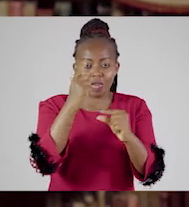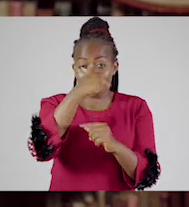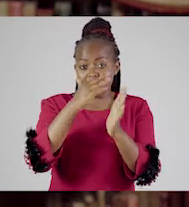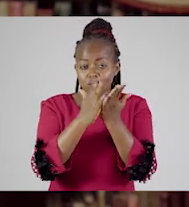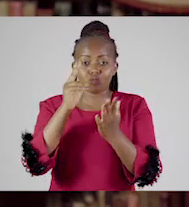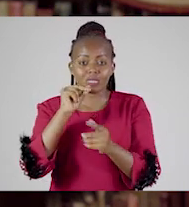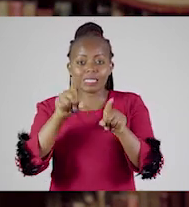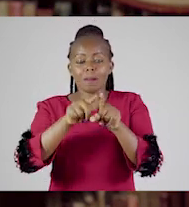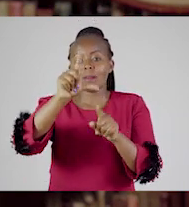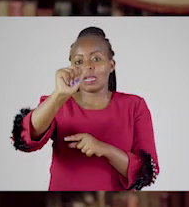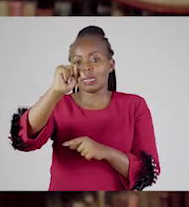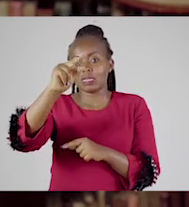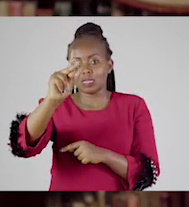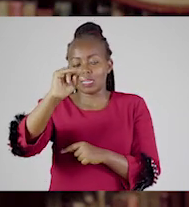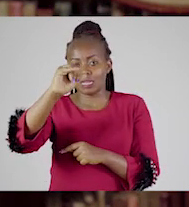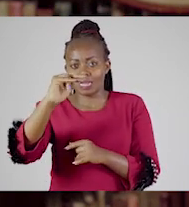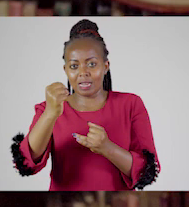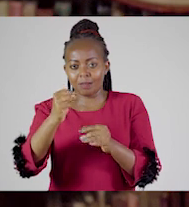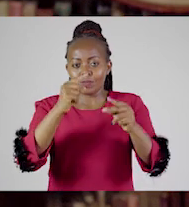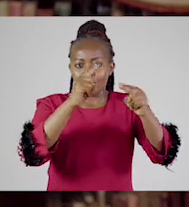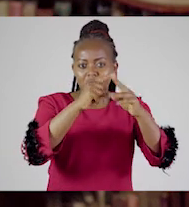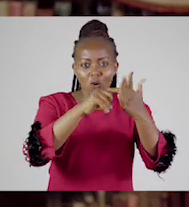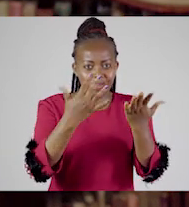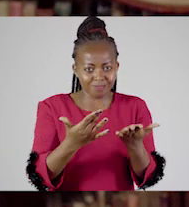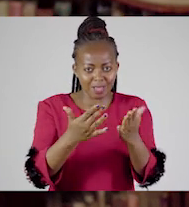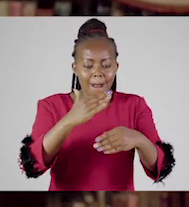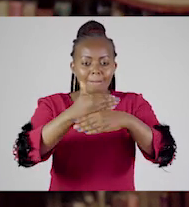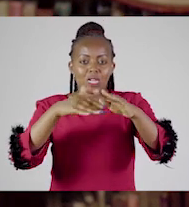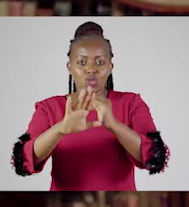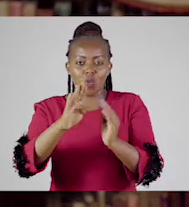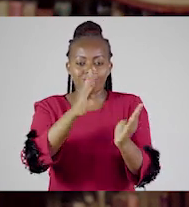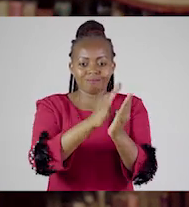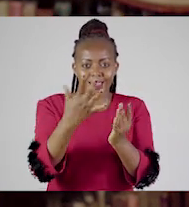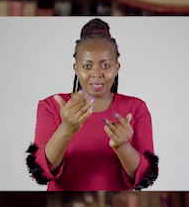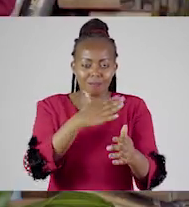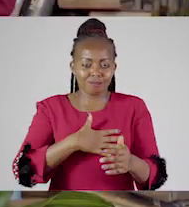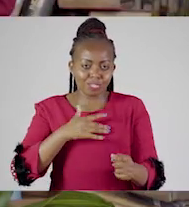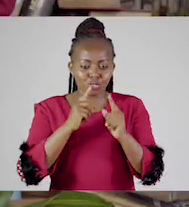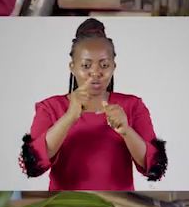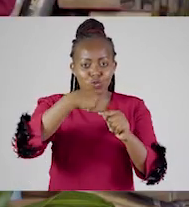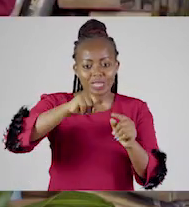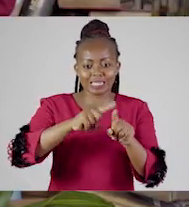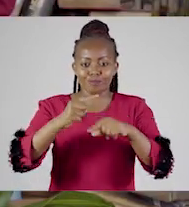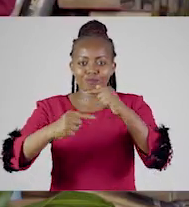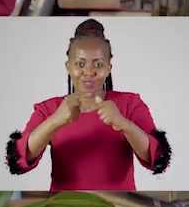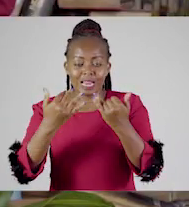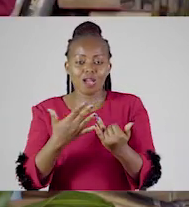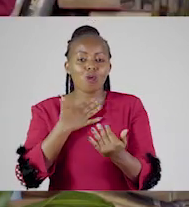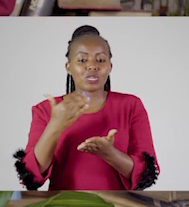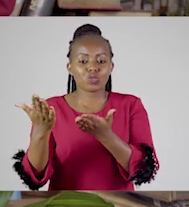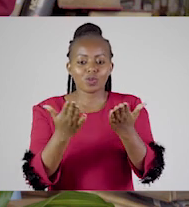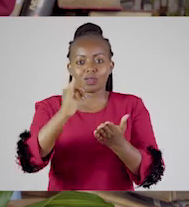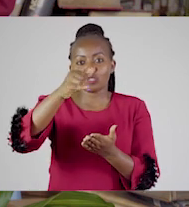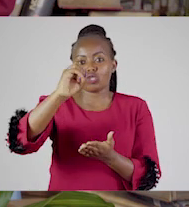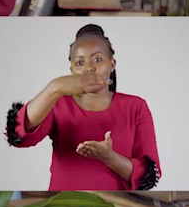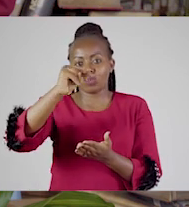Instagram, and LinkedIn. Our hashtag for today's video is #buildyourarchive. Please tag us as we go along. I would now like to